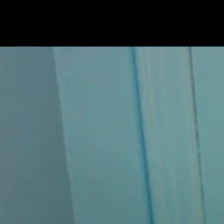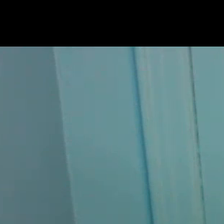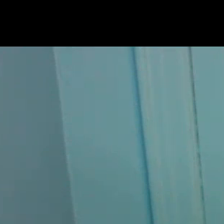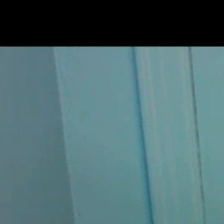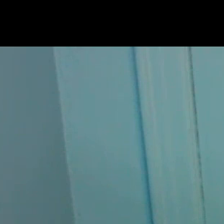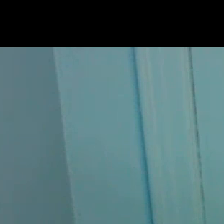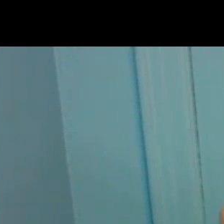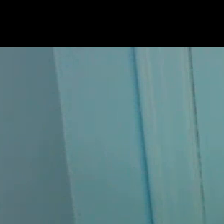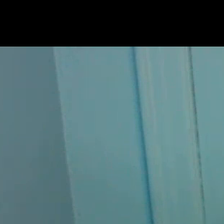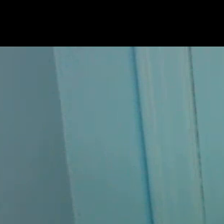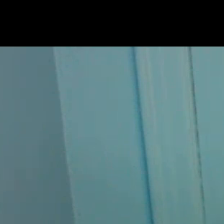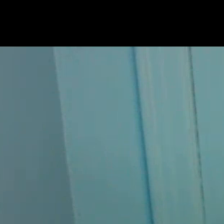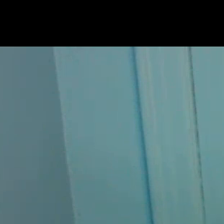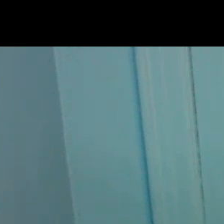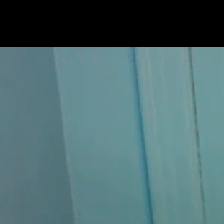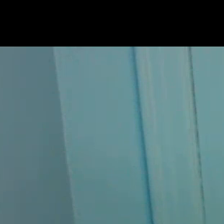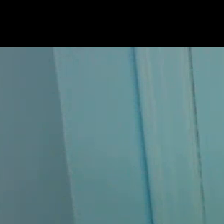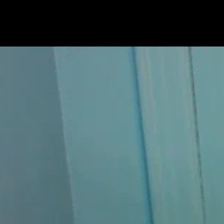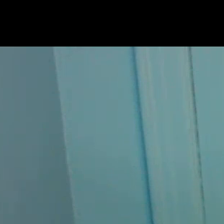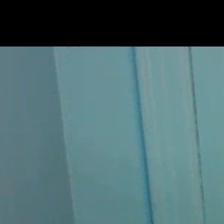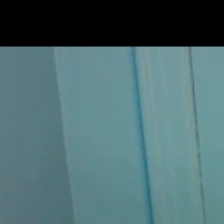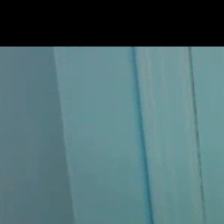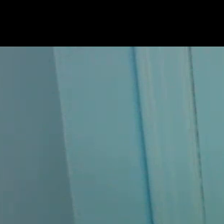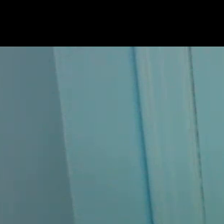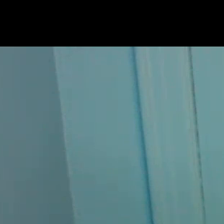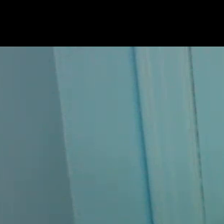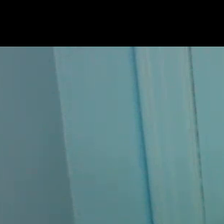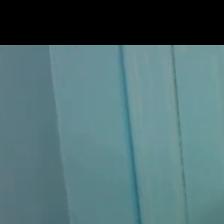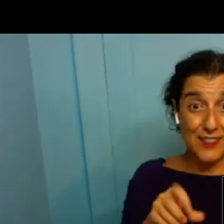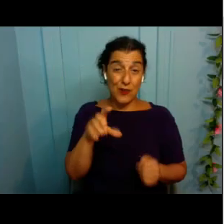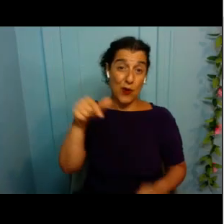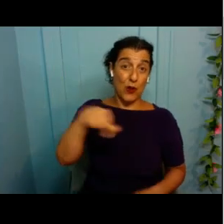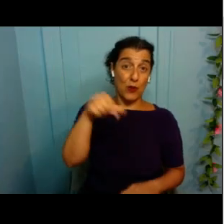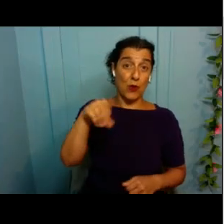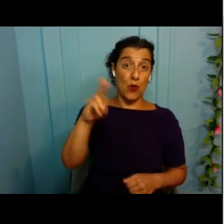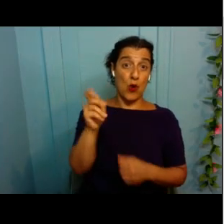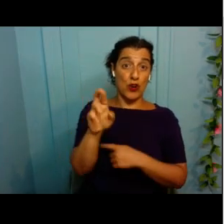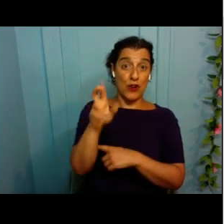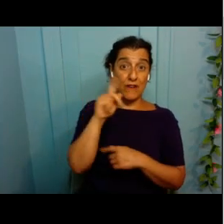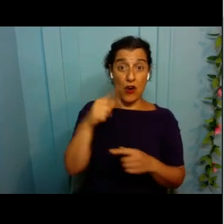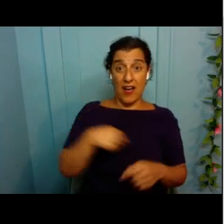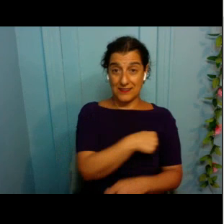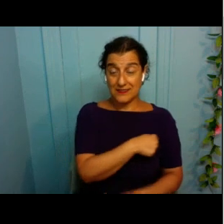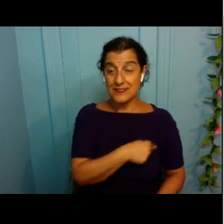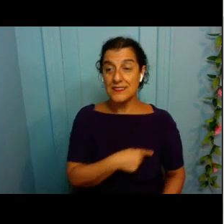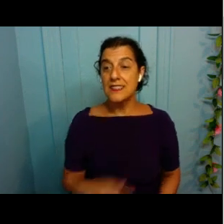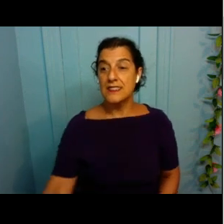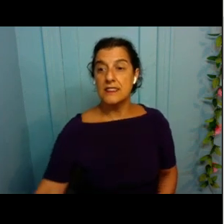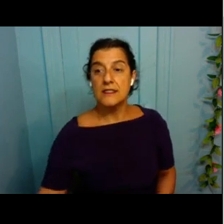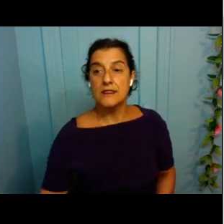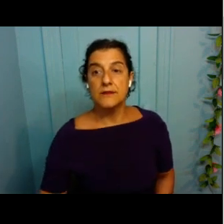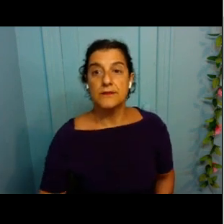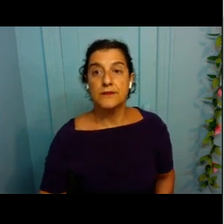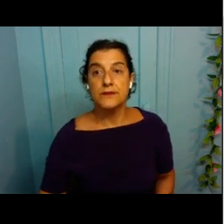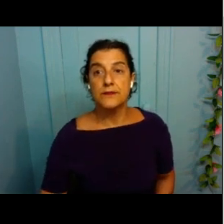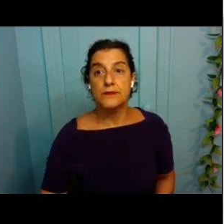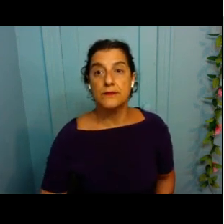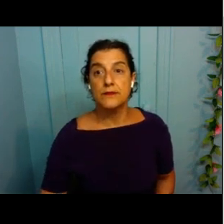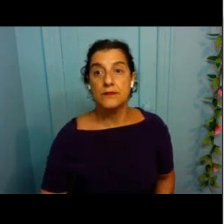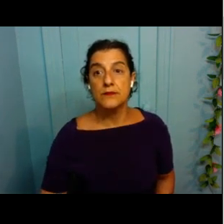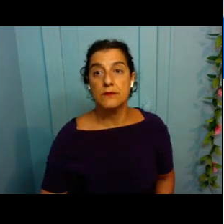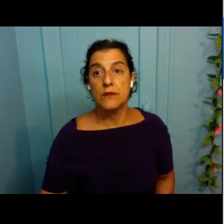wild upcoming semester or quarter for all of us. All right, so I am going to play my